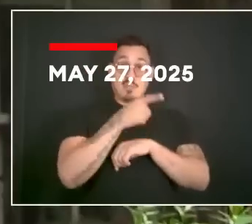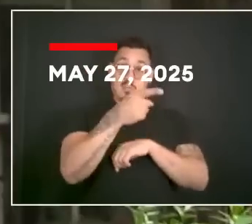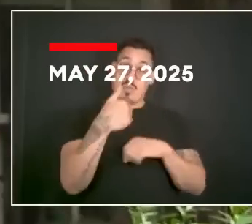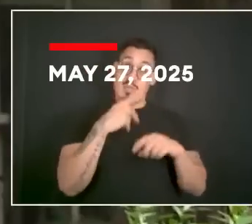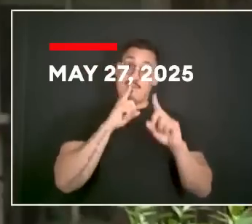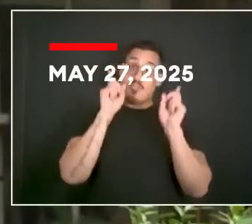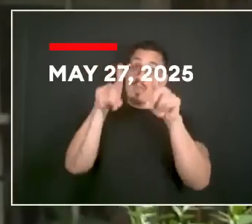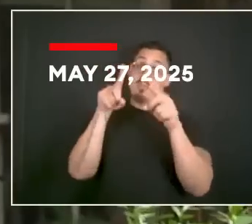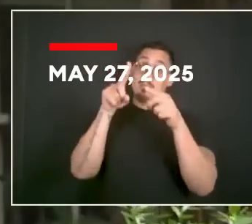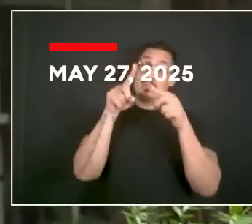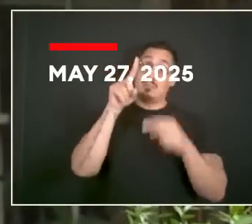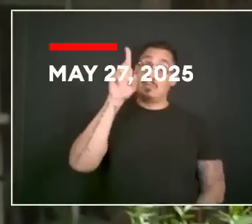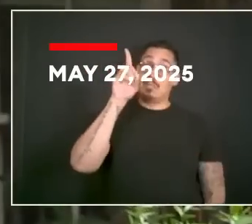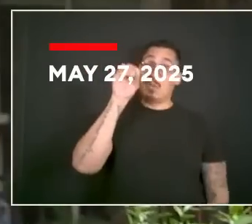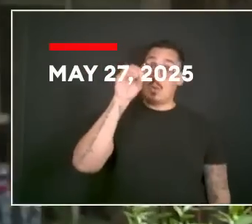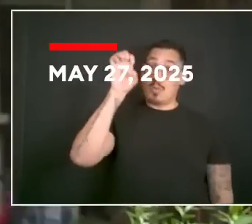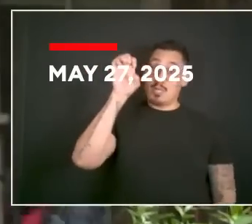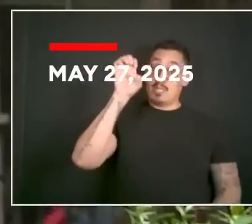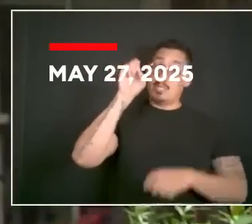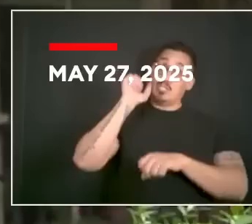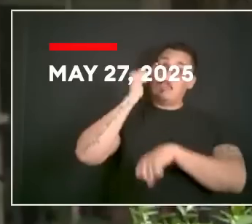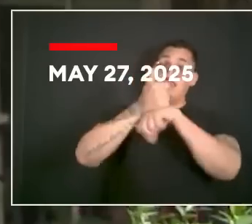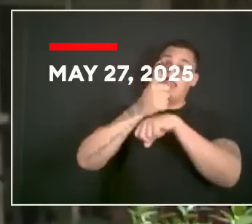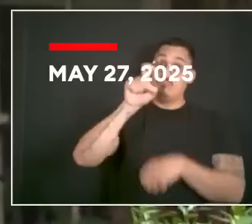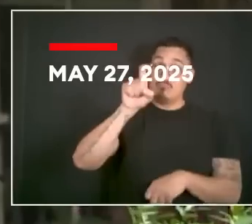back? He said it wasn't fair.